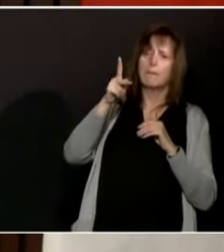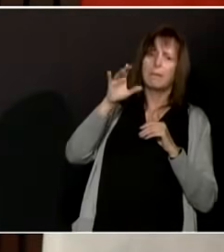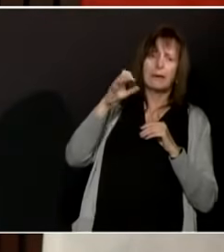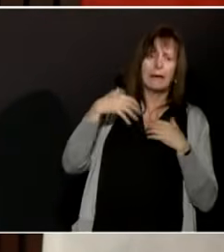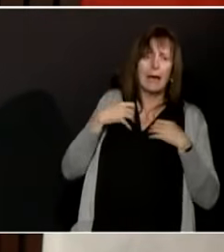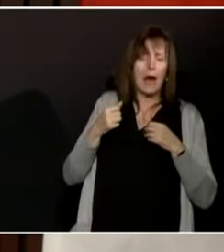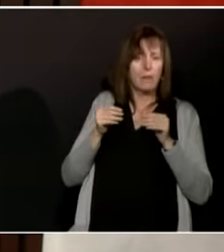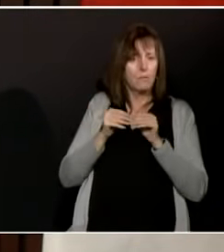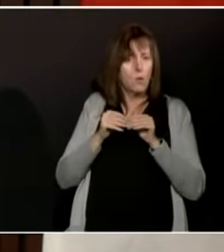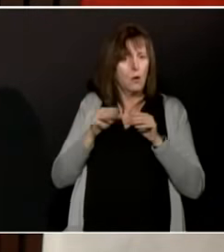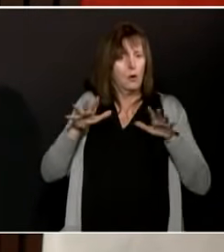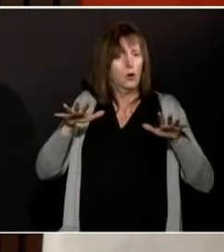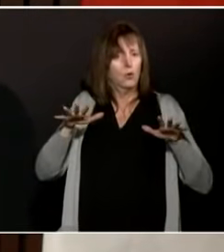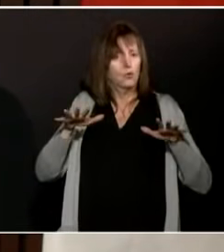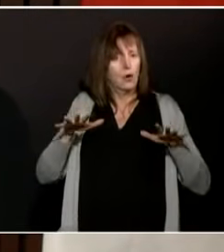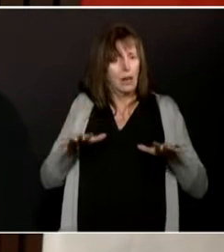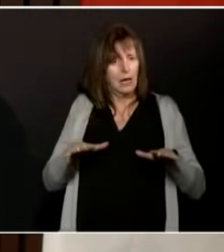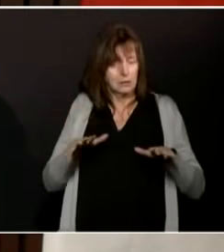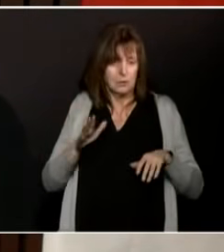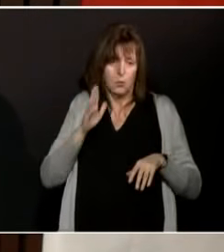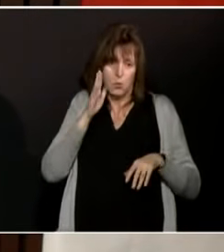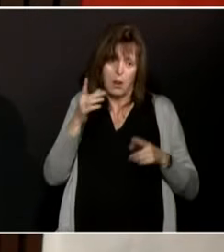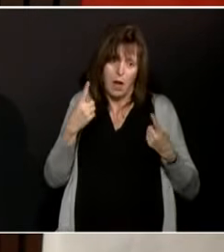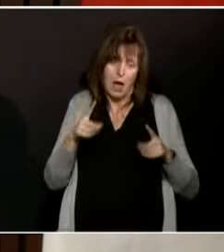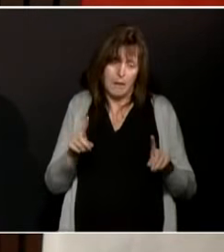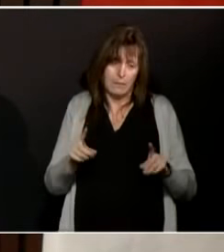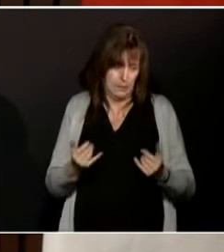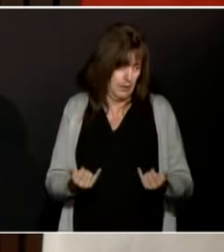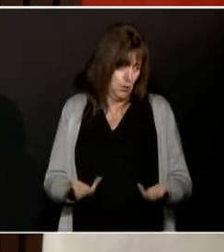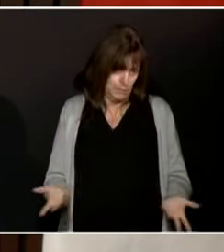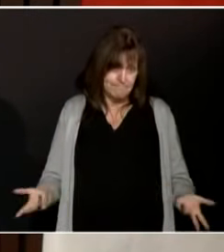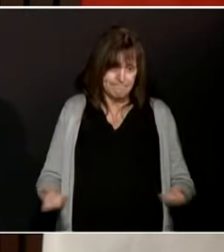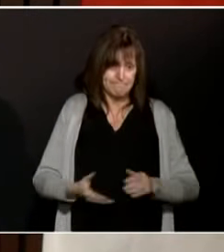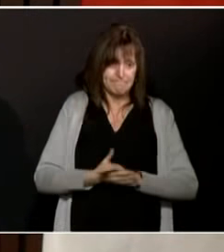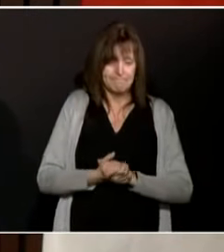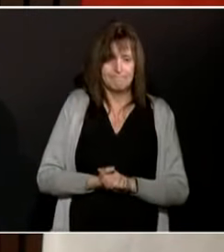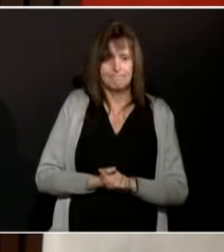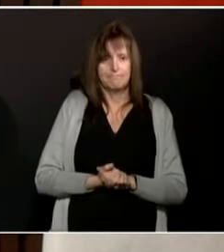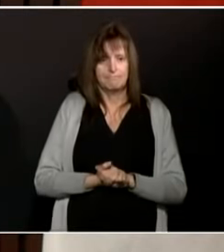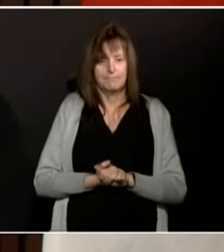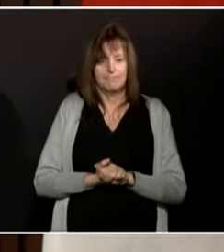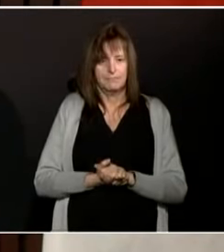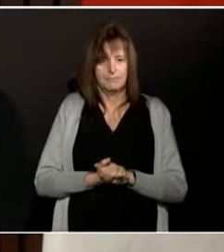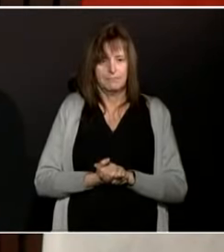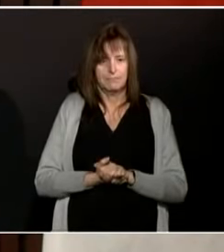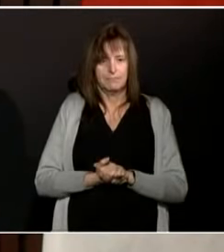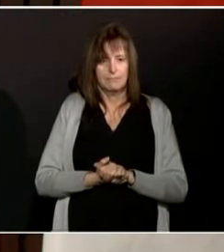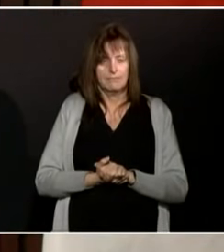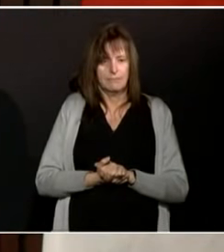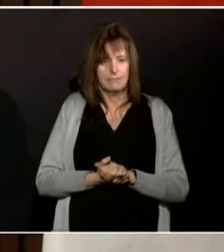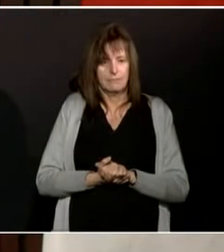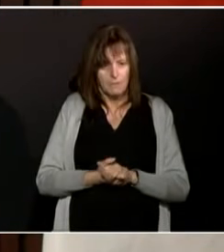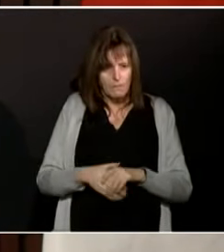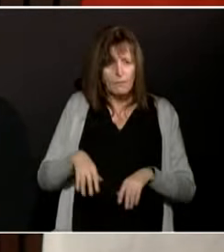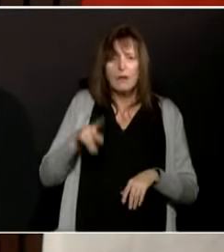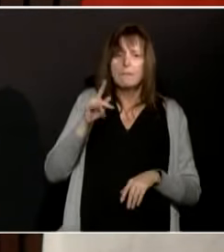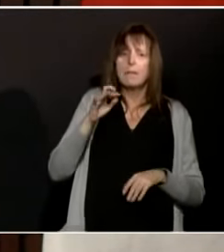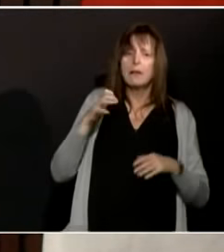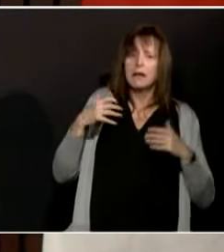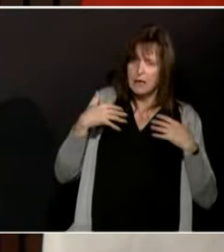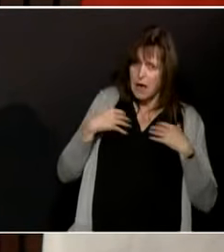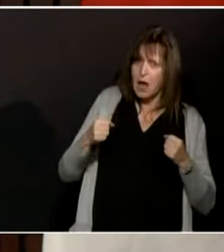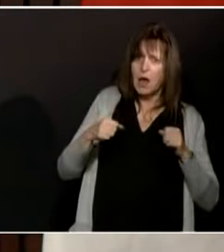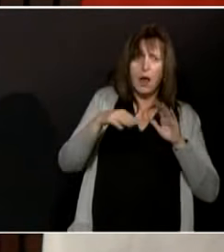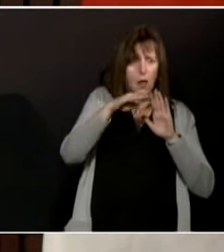And yes, the more that you can kind of keep, and as Dr. Williams said, not only public health measures in place, but adherence to the public health measures,